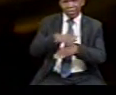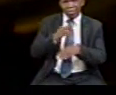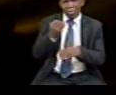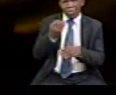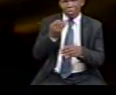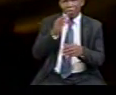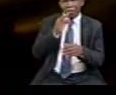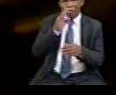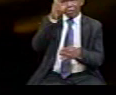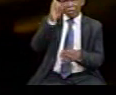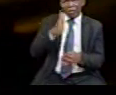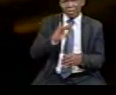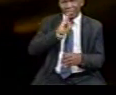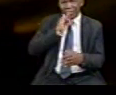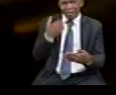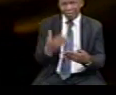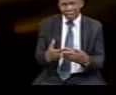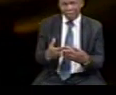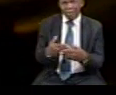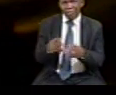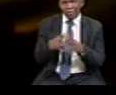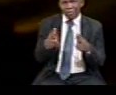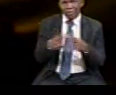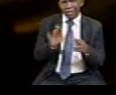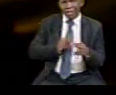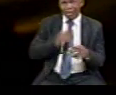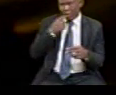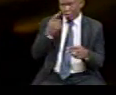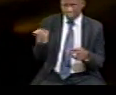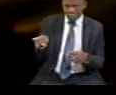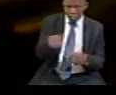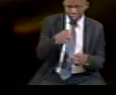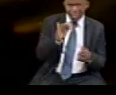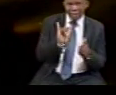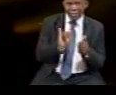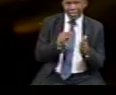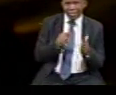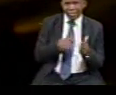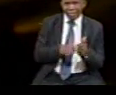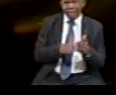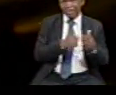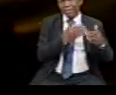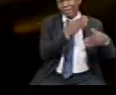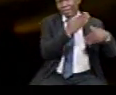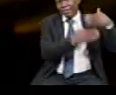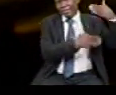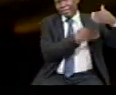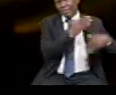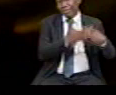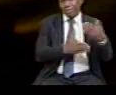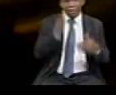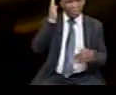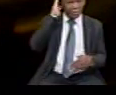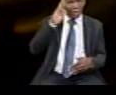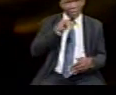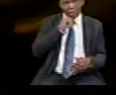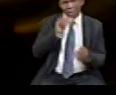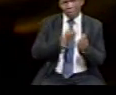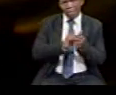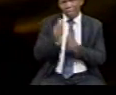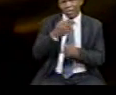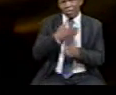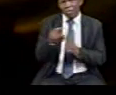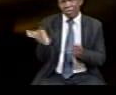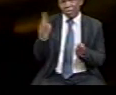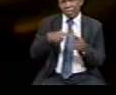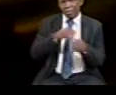say unto you, this generation, what generation? The generation that will be witnessing these